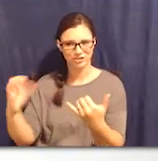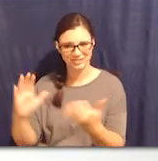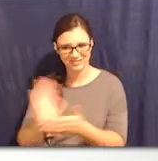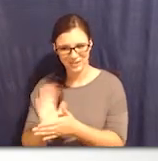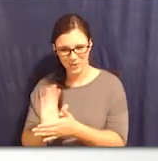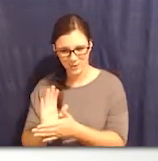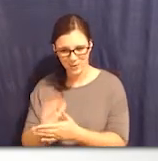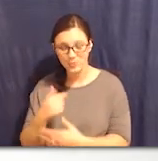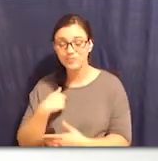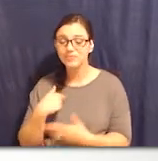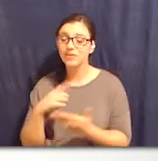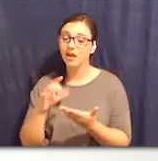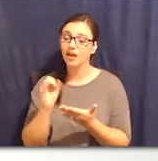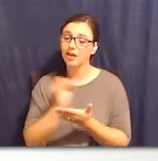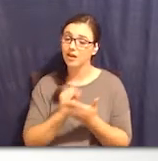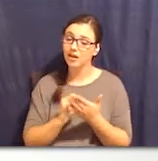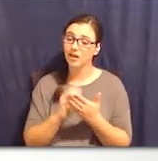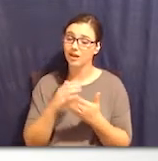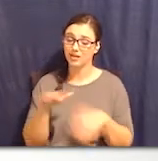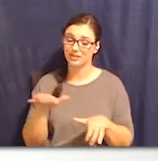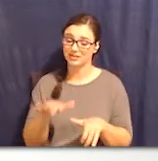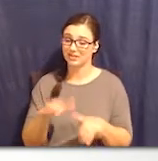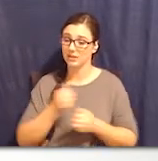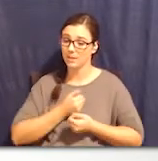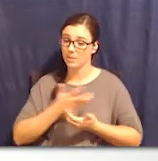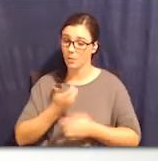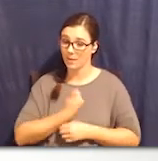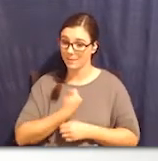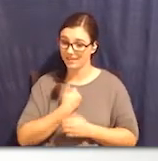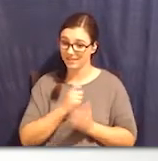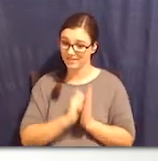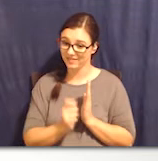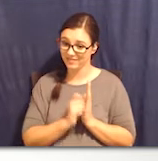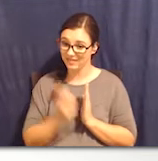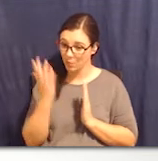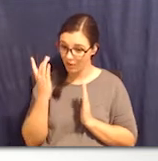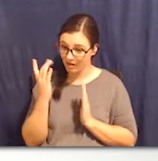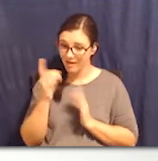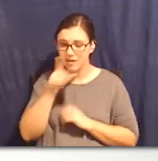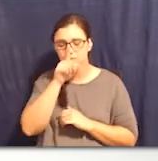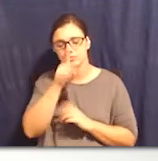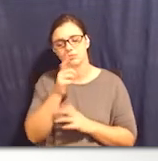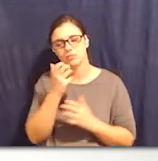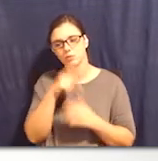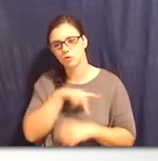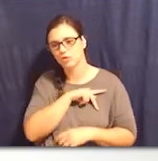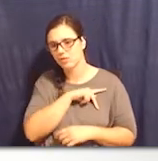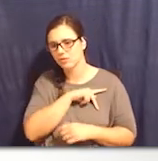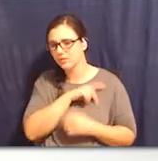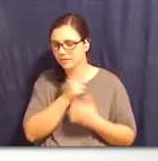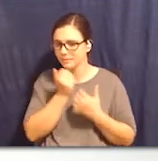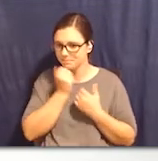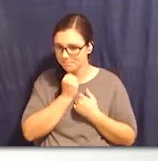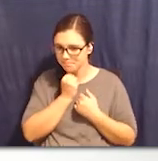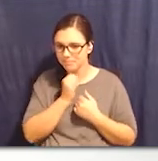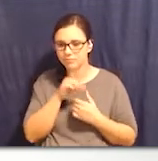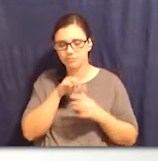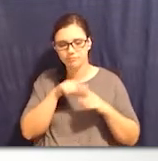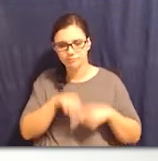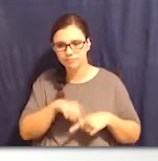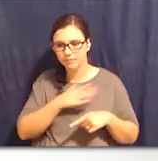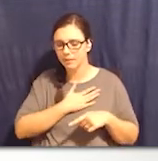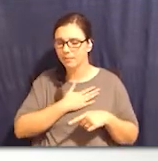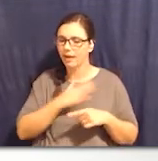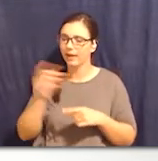in the concert video. I illustrated this poem in the book myself because it was very personal to